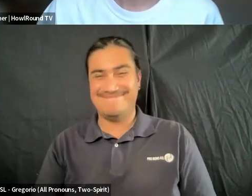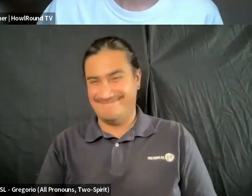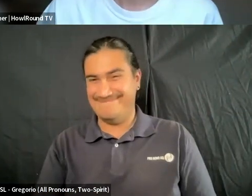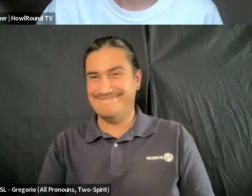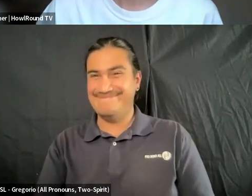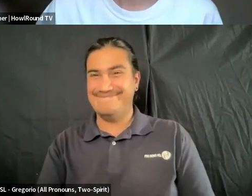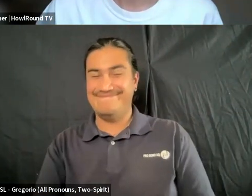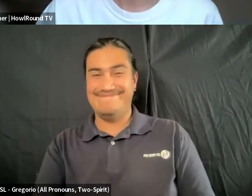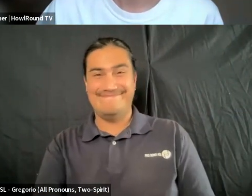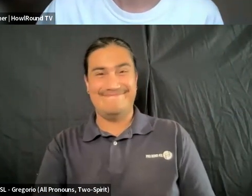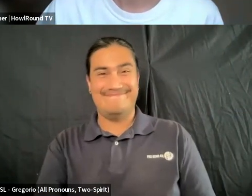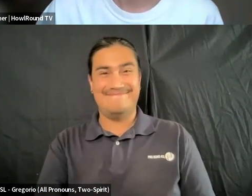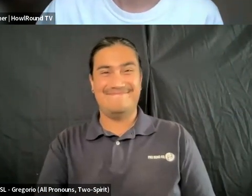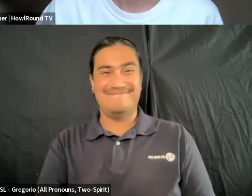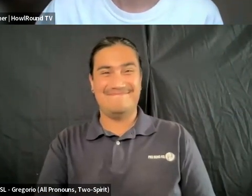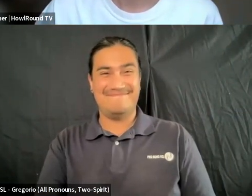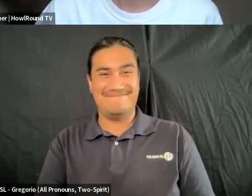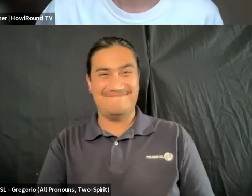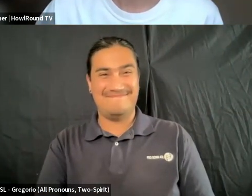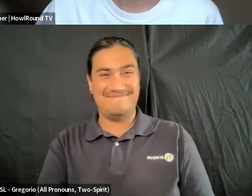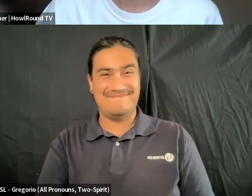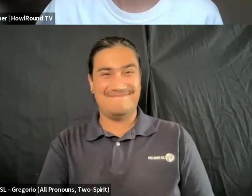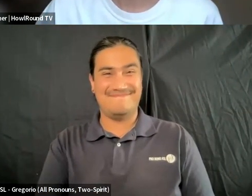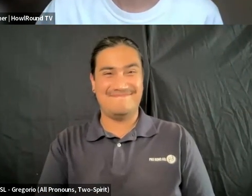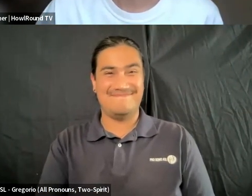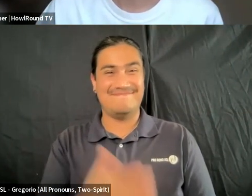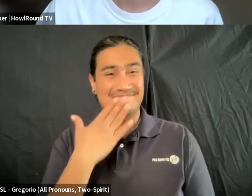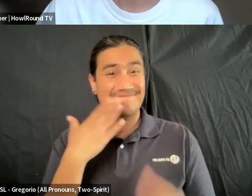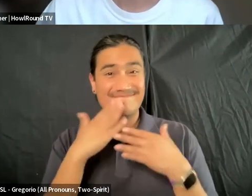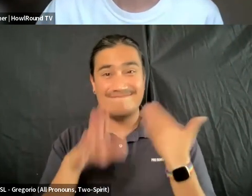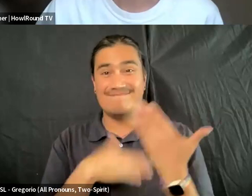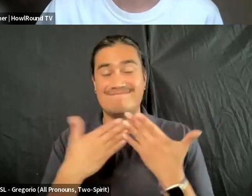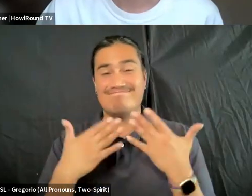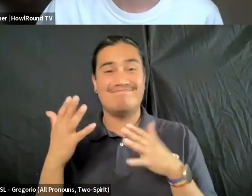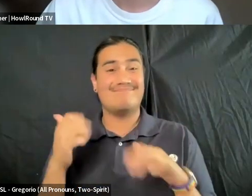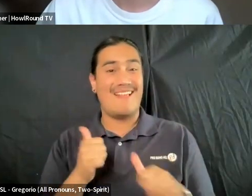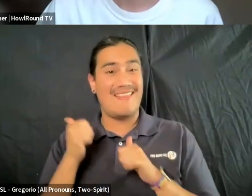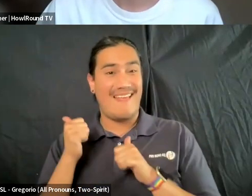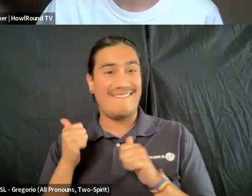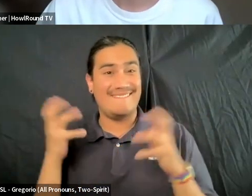Thank you. Thank you. Thank you. Oh, we are all live.